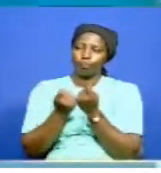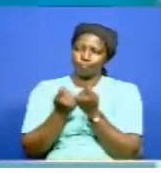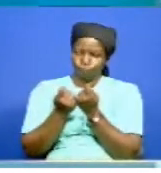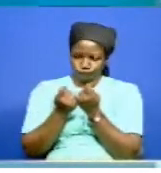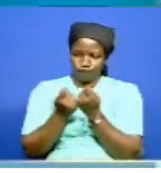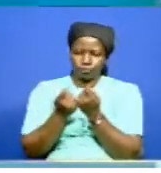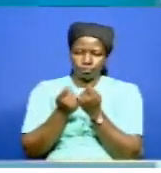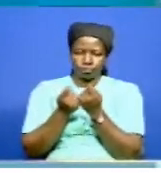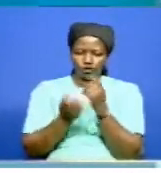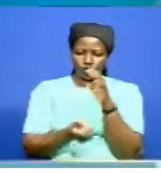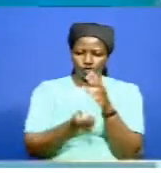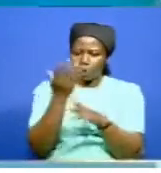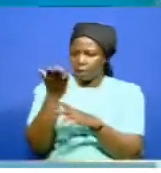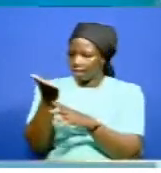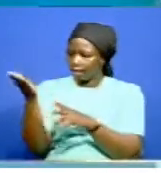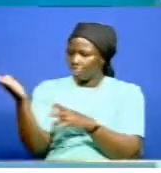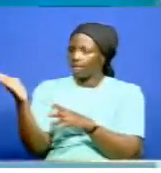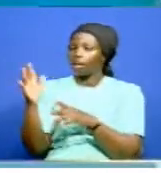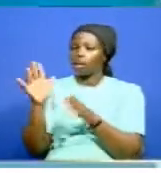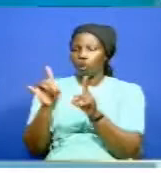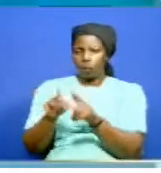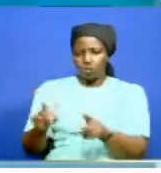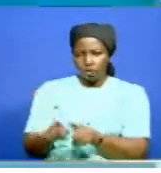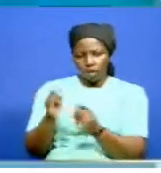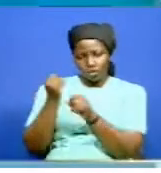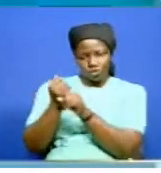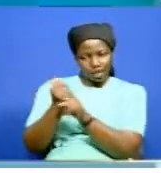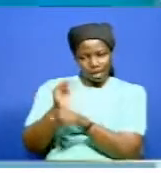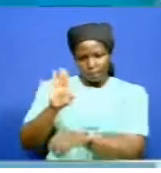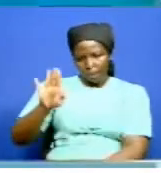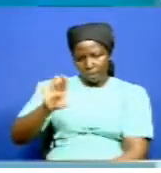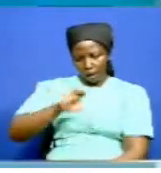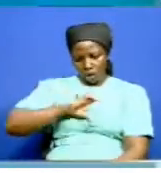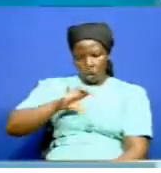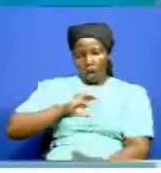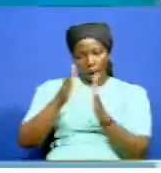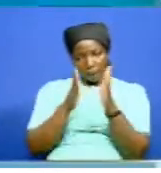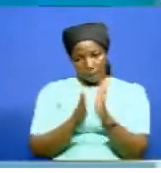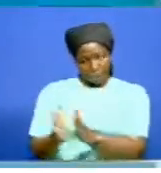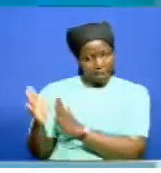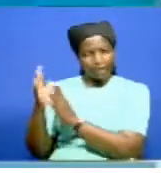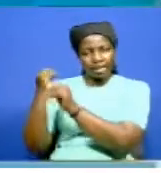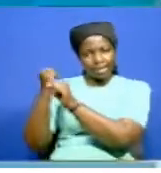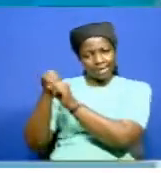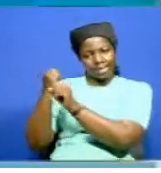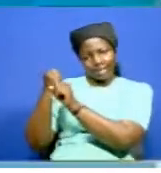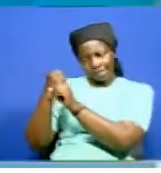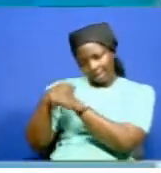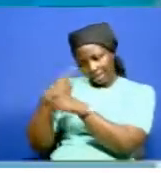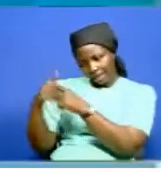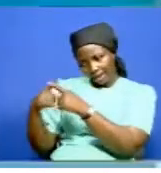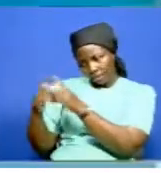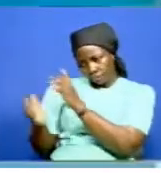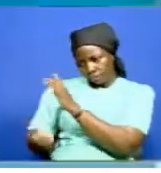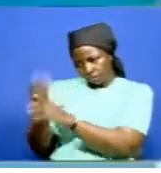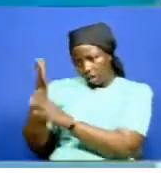also doing their own micro-planning and coming up with the logistics, which they will then share with the national task